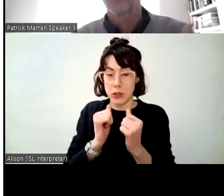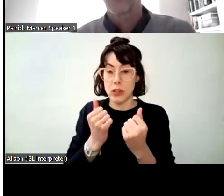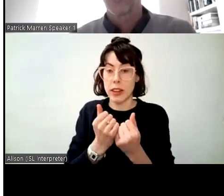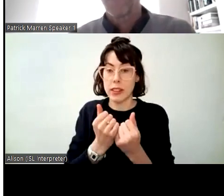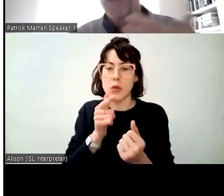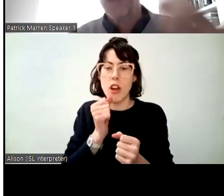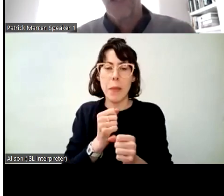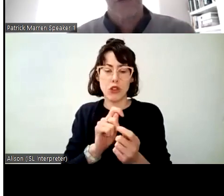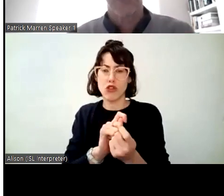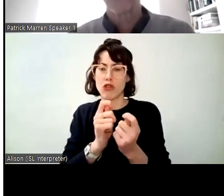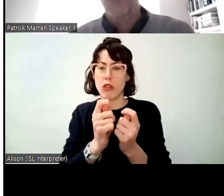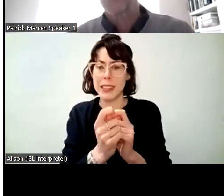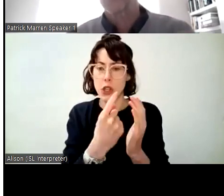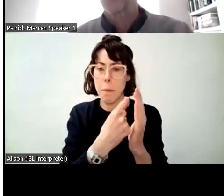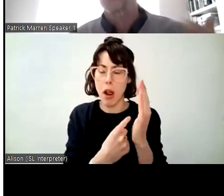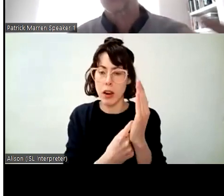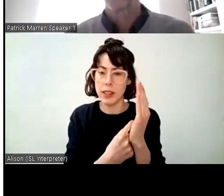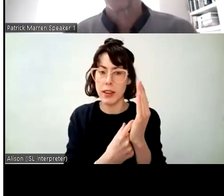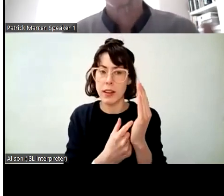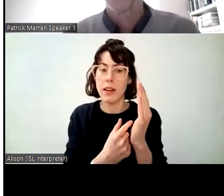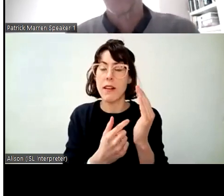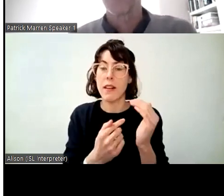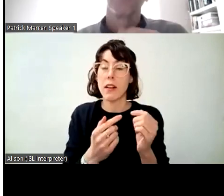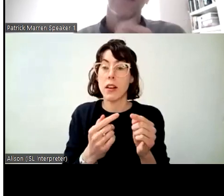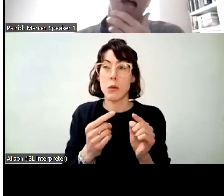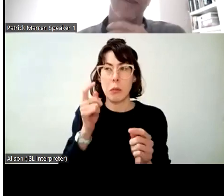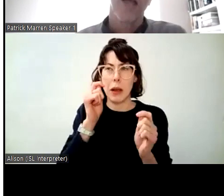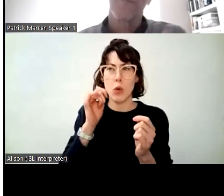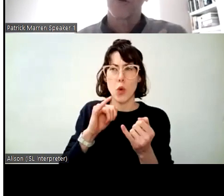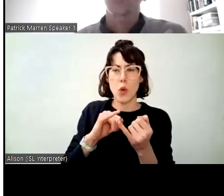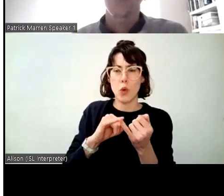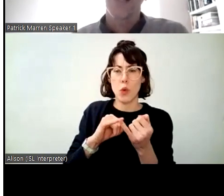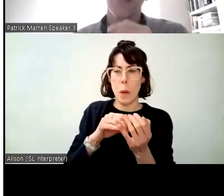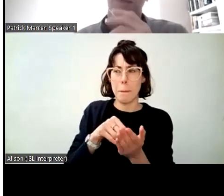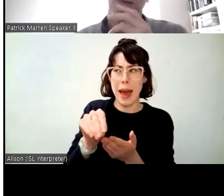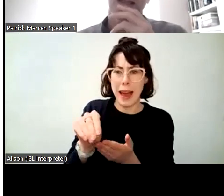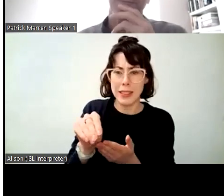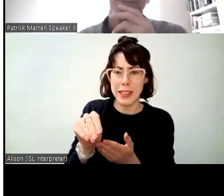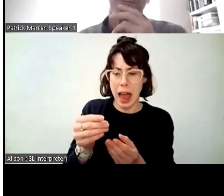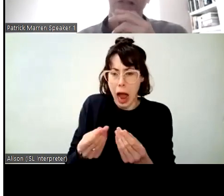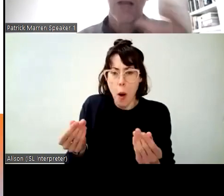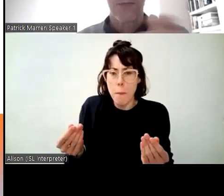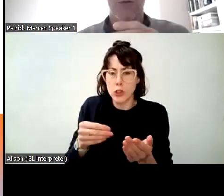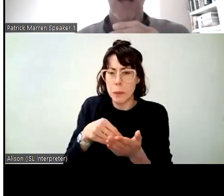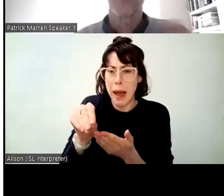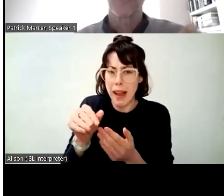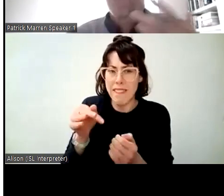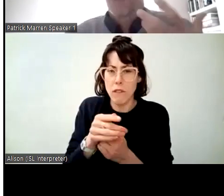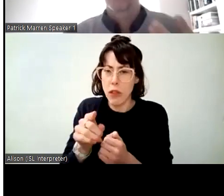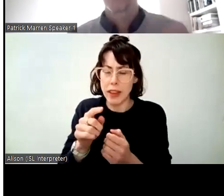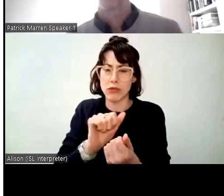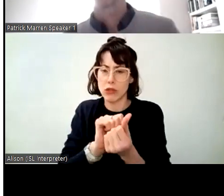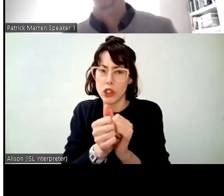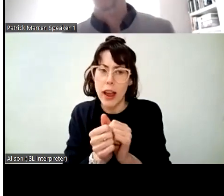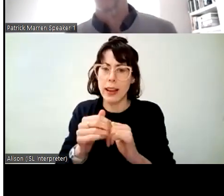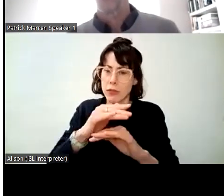who should be compensated, who should pay for that, and how much should they actually pay. And then around